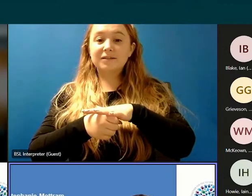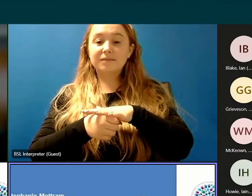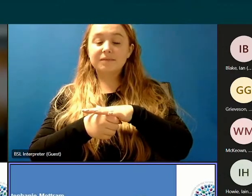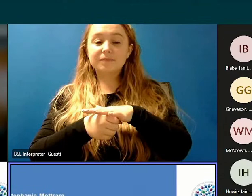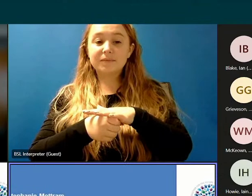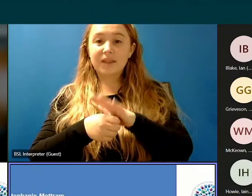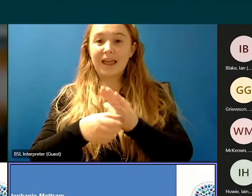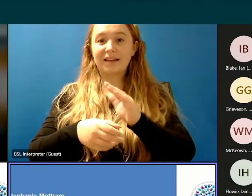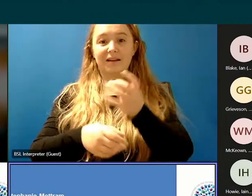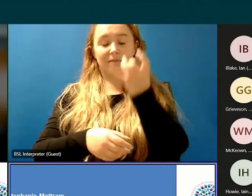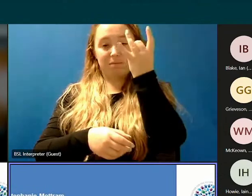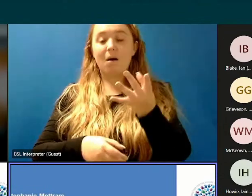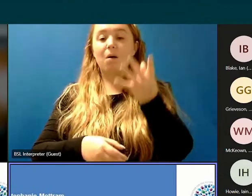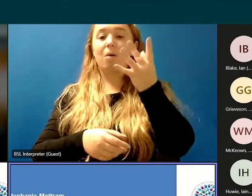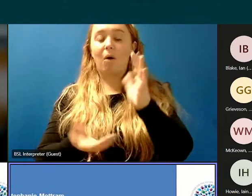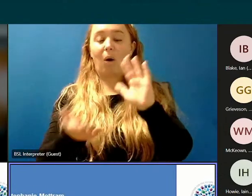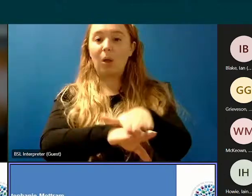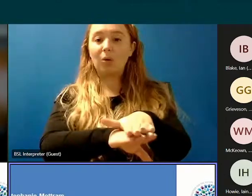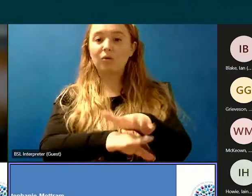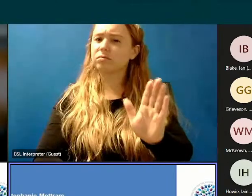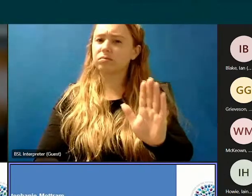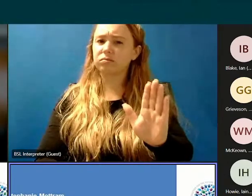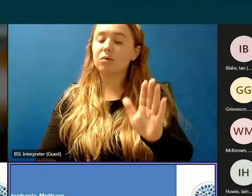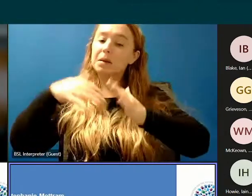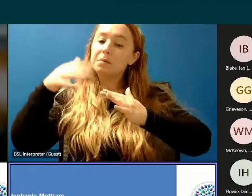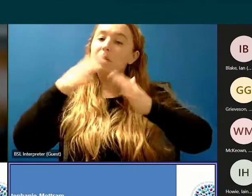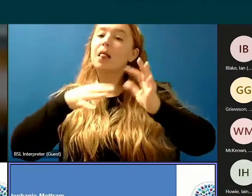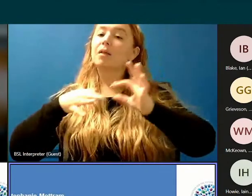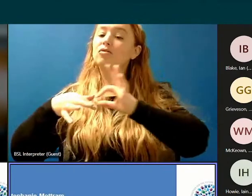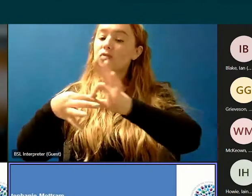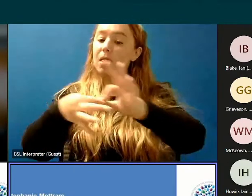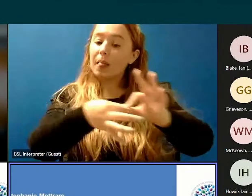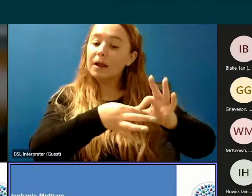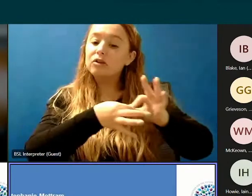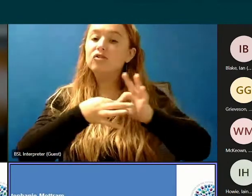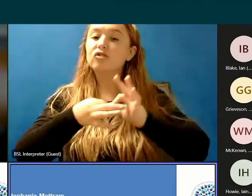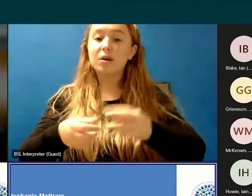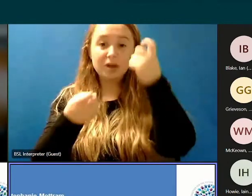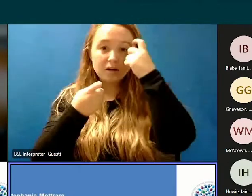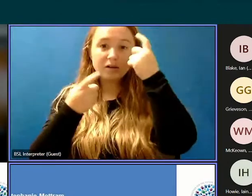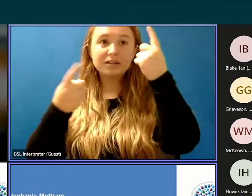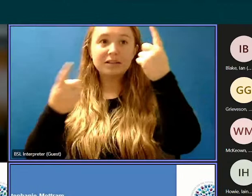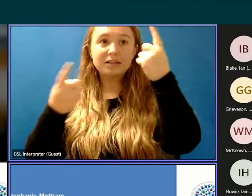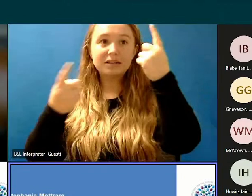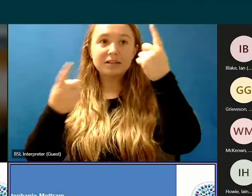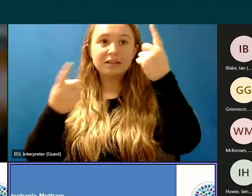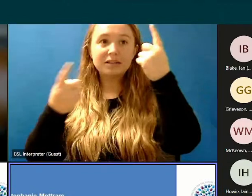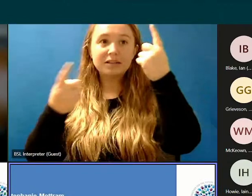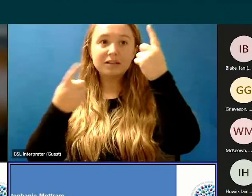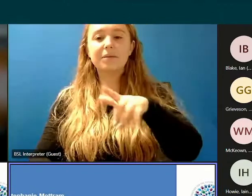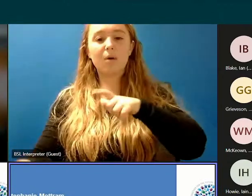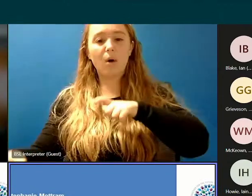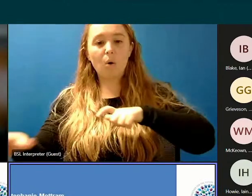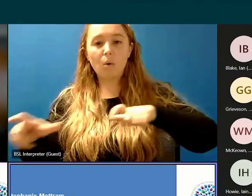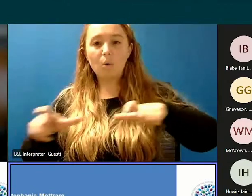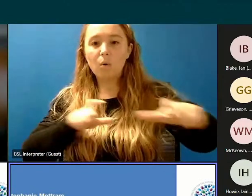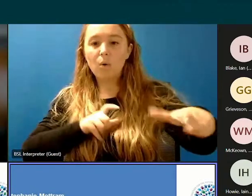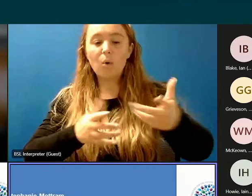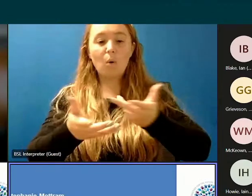happen overnight because we've got relationships built up. We understand the landscape. There's ongoing dialogue with